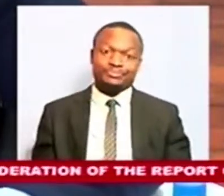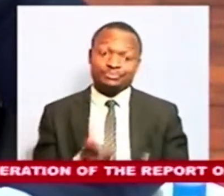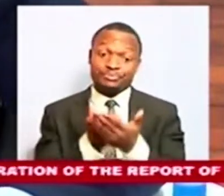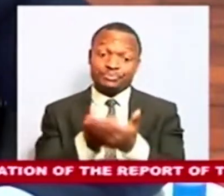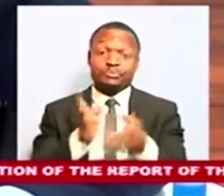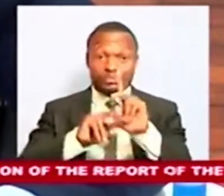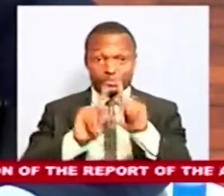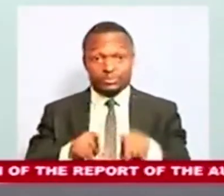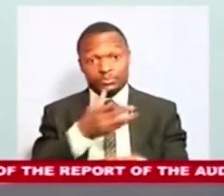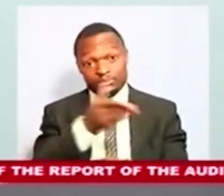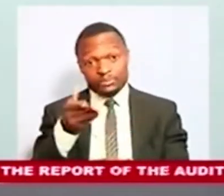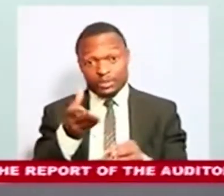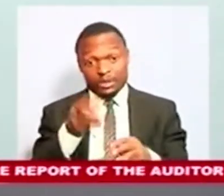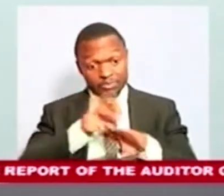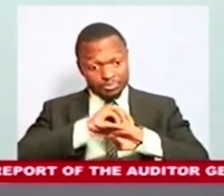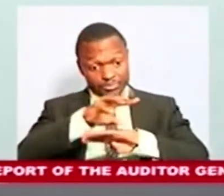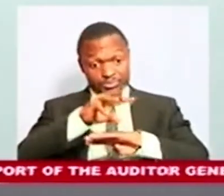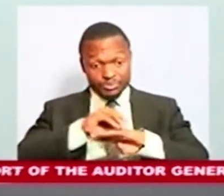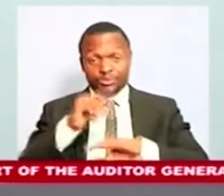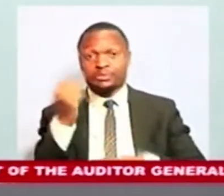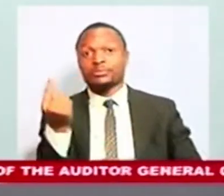So that is just an advice.